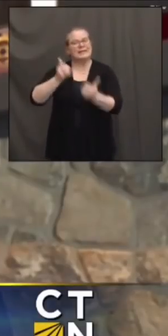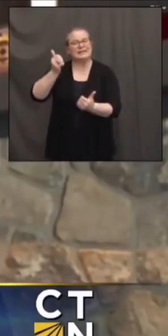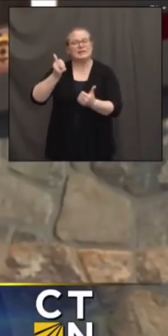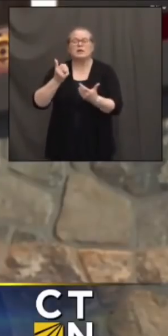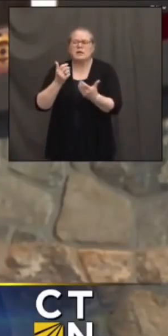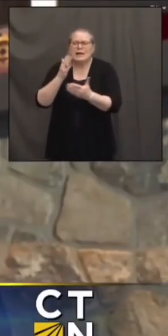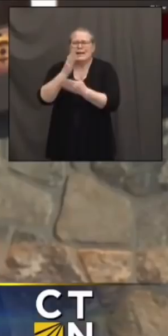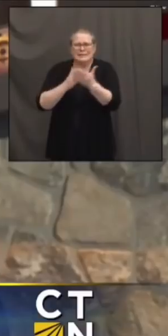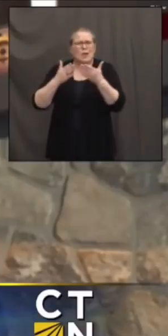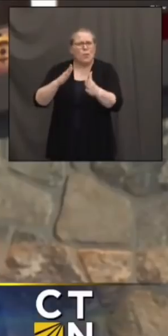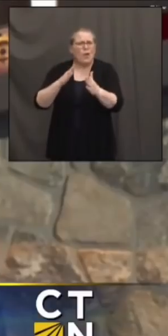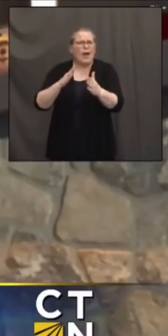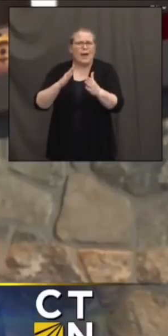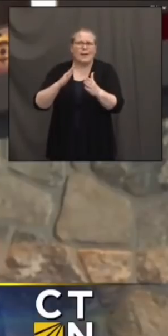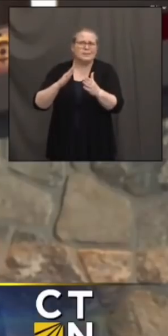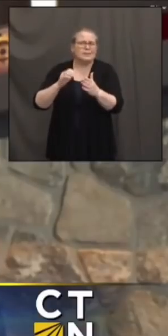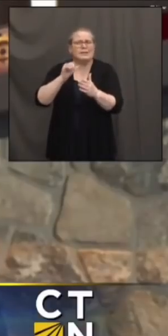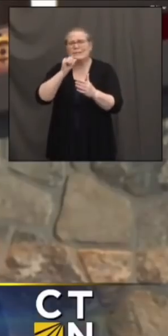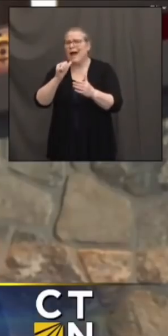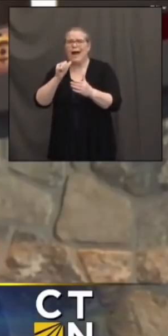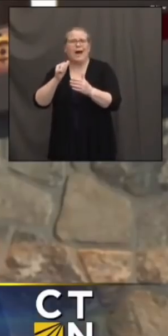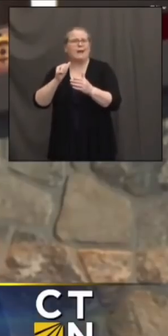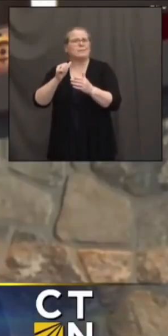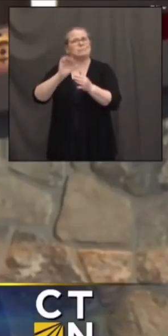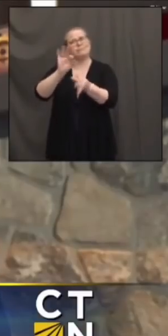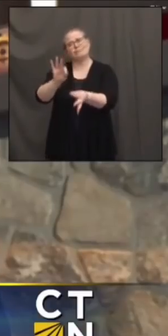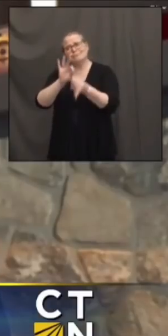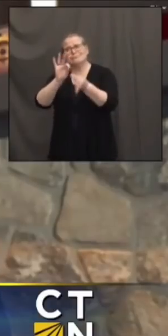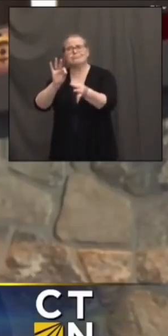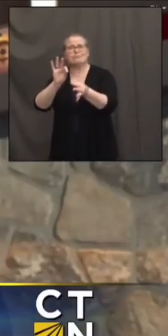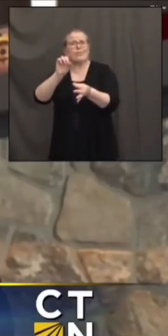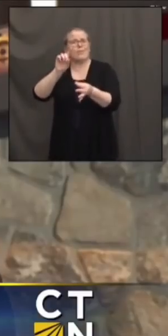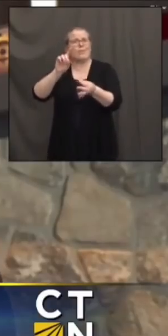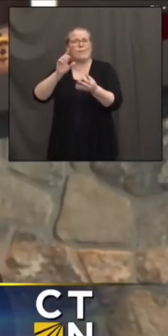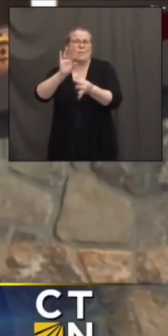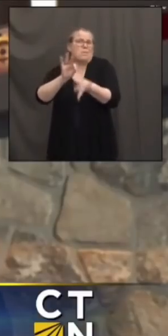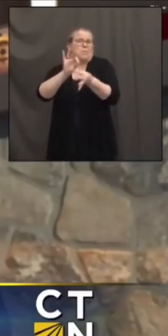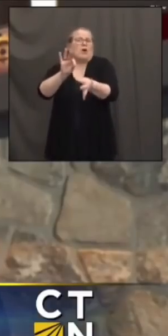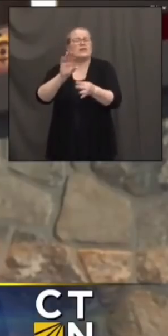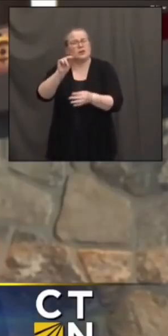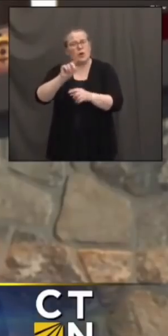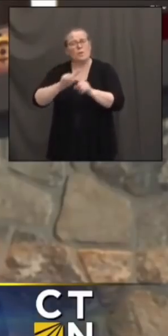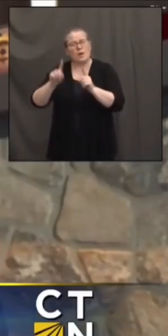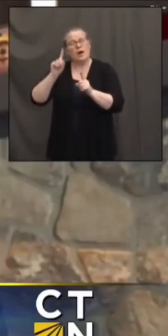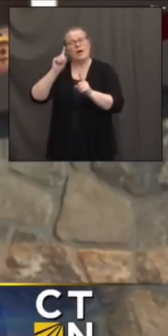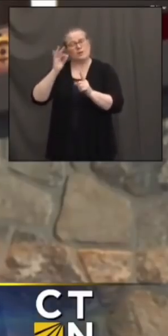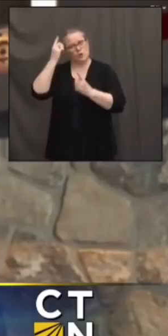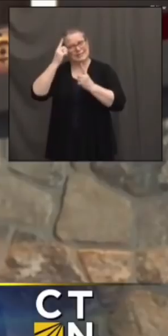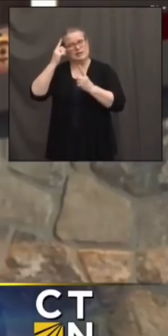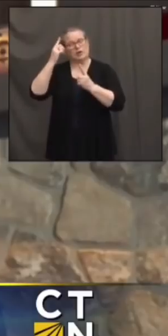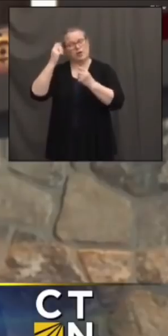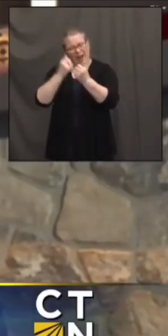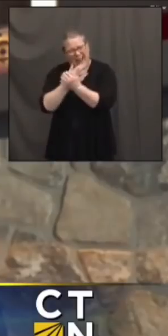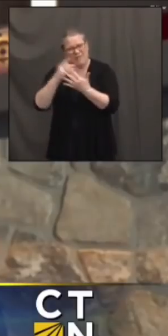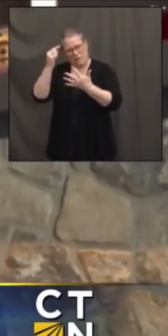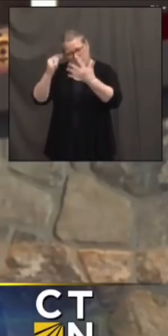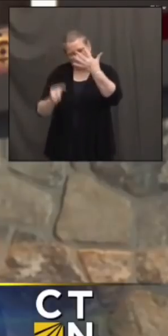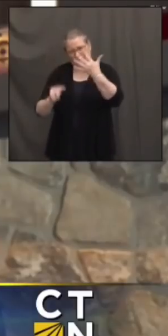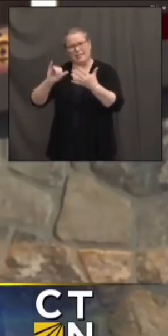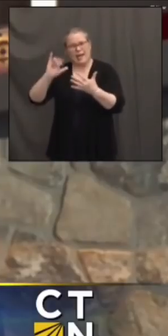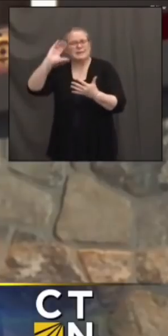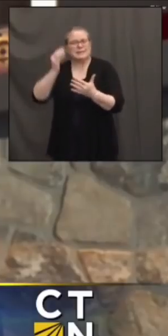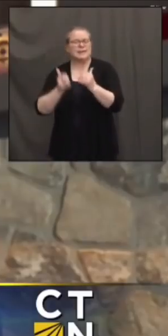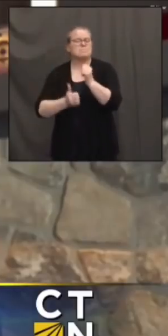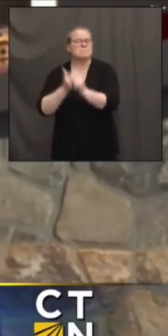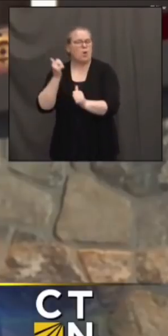certain aspects, I think all things considered, it was the most optimal approach. I think you've seen the consequences of that in terms of where